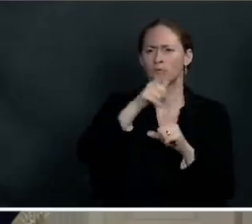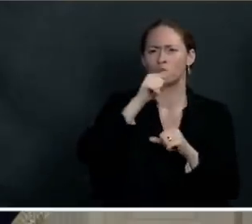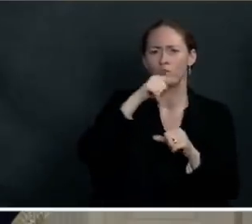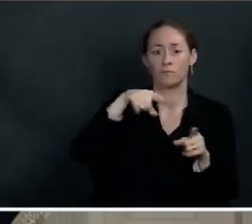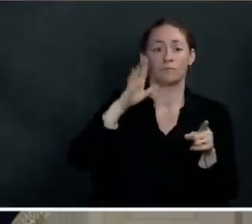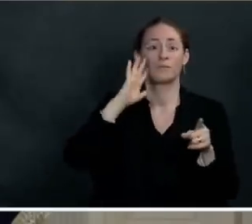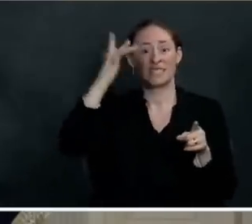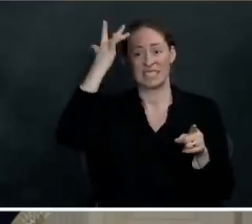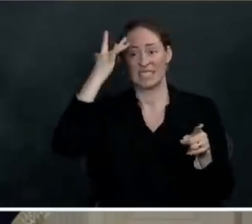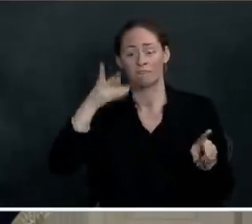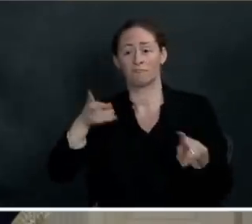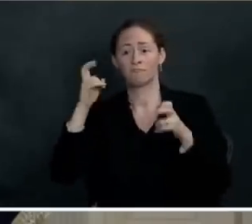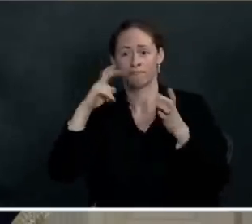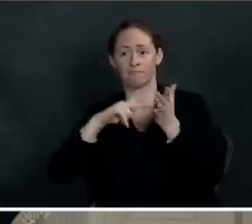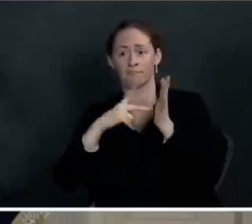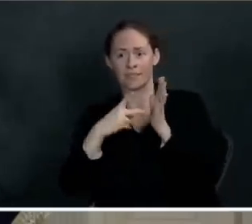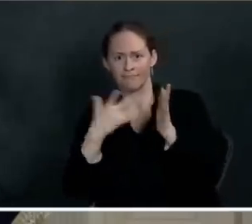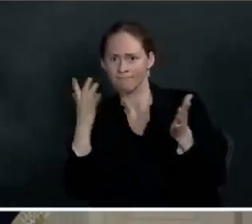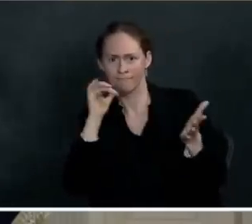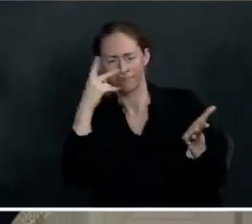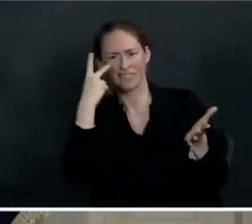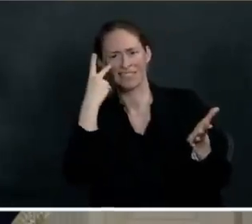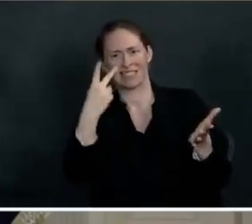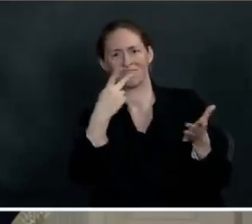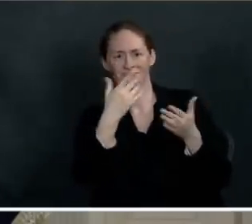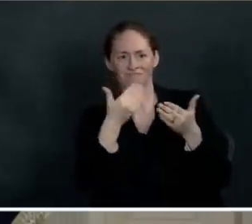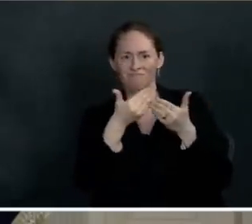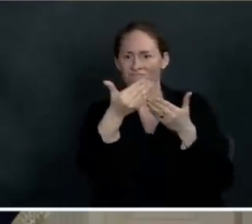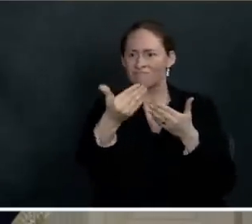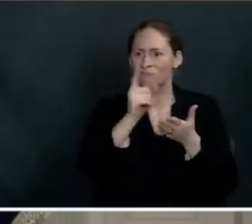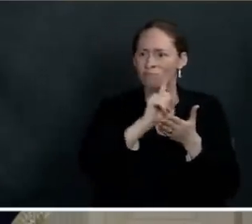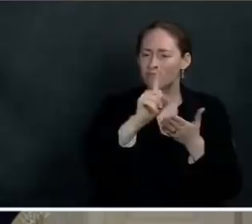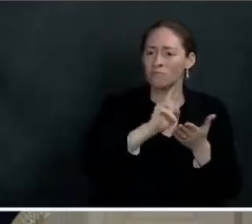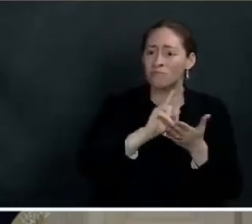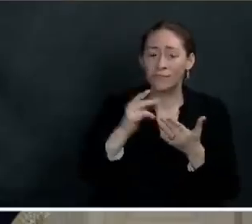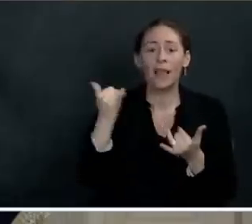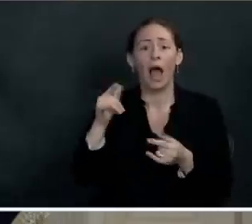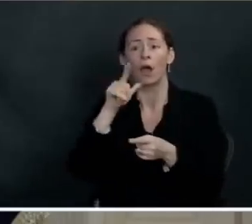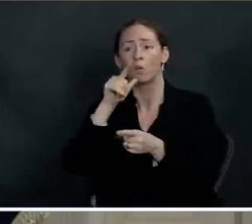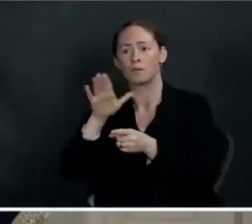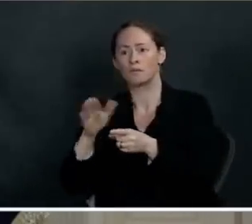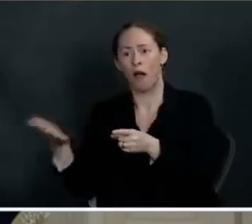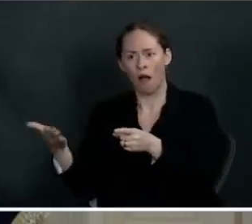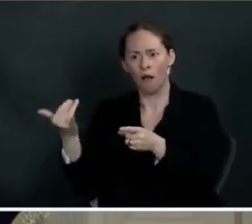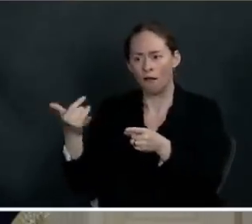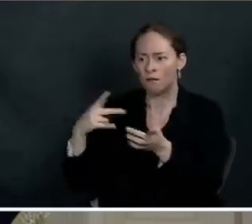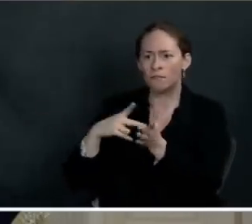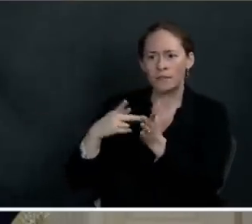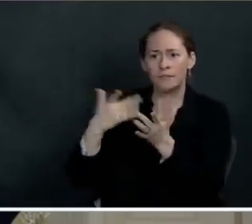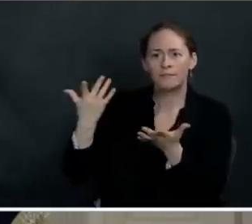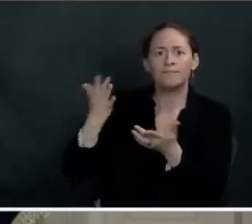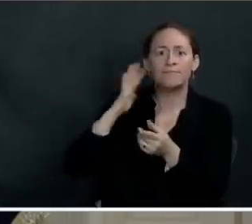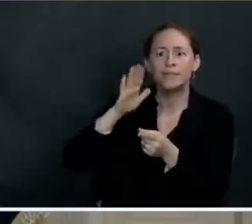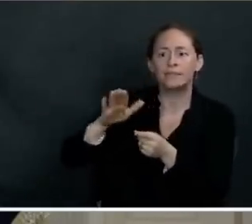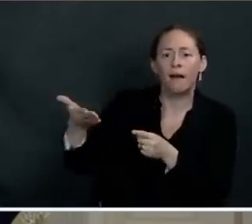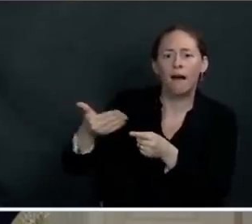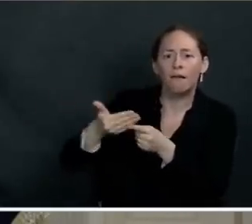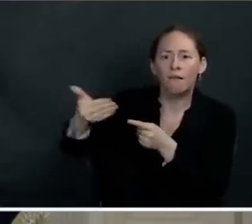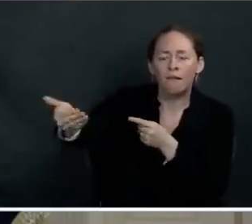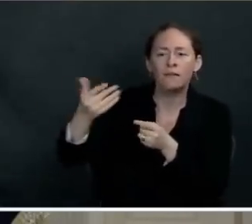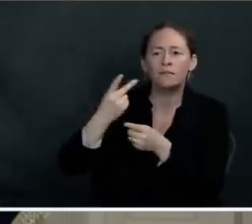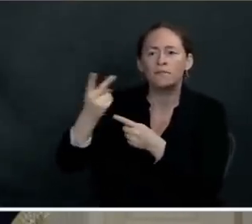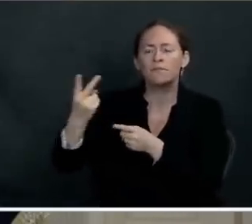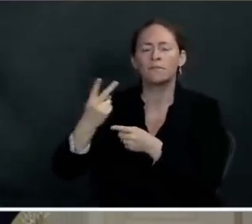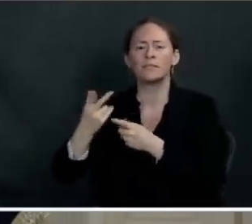weeks, and those who perish from the disease die weeks after that exposure. You know, despite our